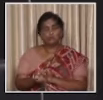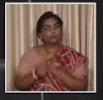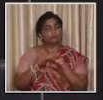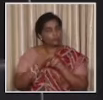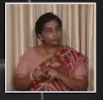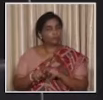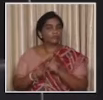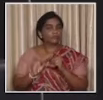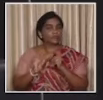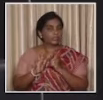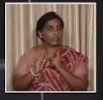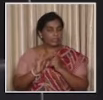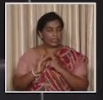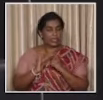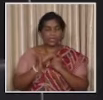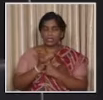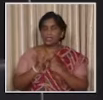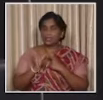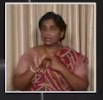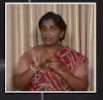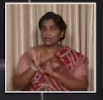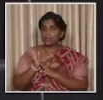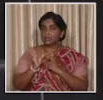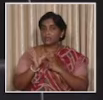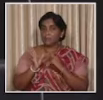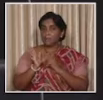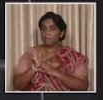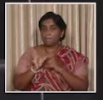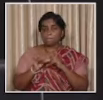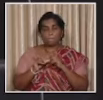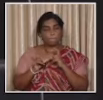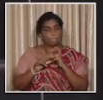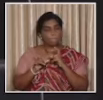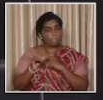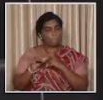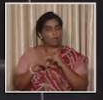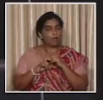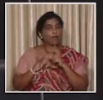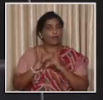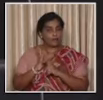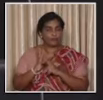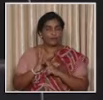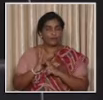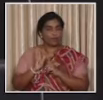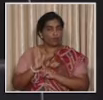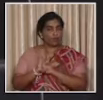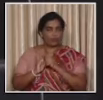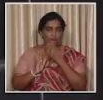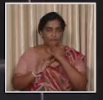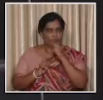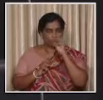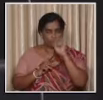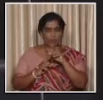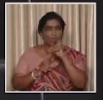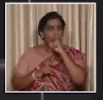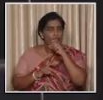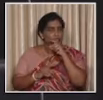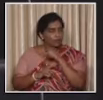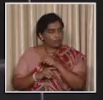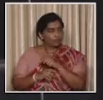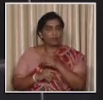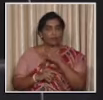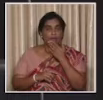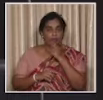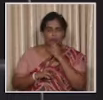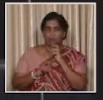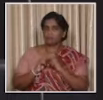tank. If you are going to supply water to the north, right, there had been problems with the Kilinochi farmers. We have had problems in the